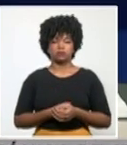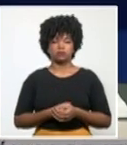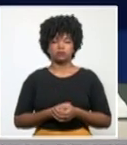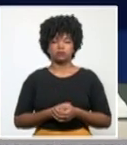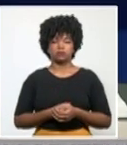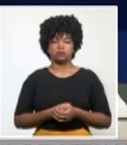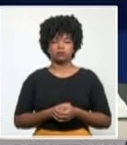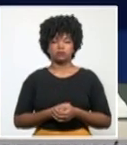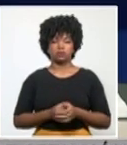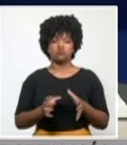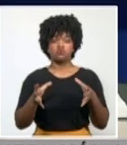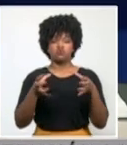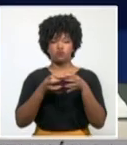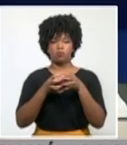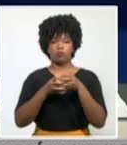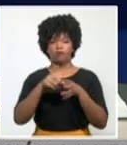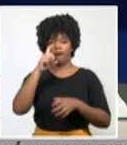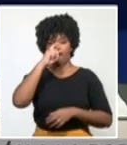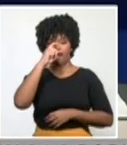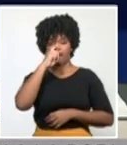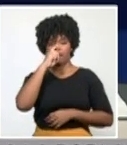with 23,